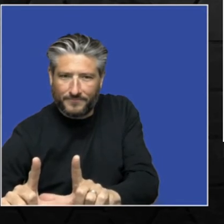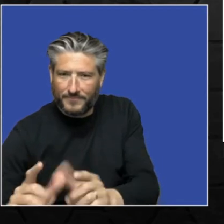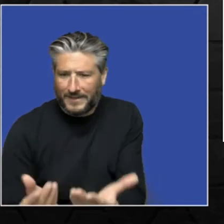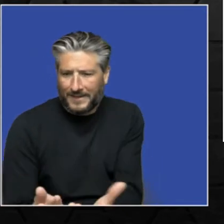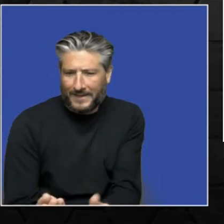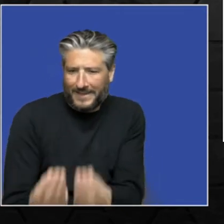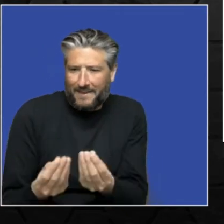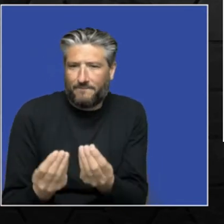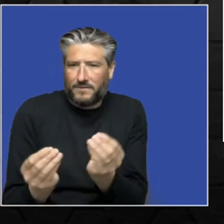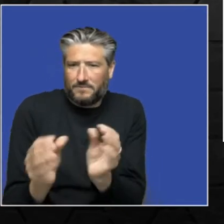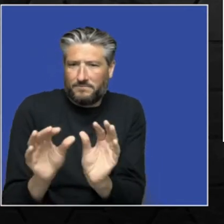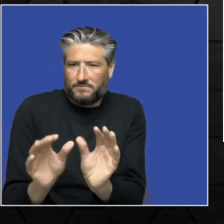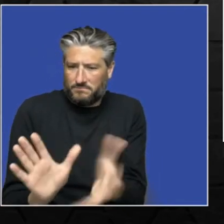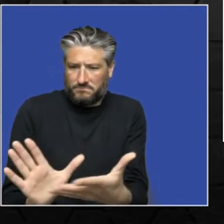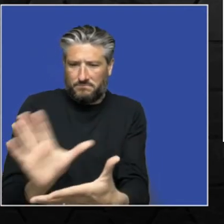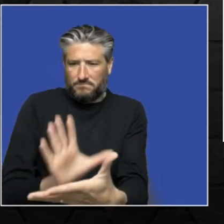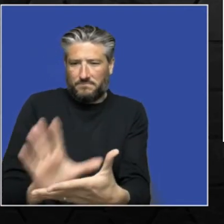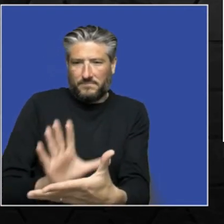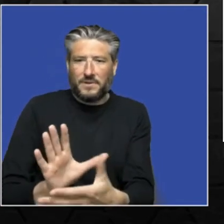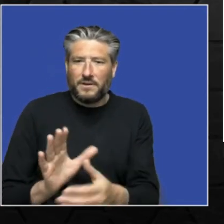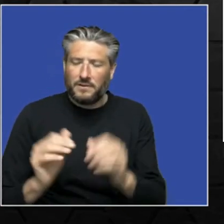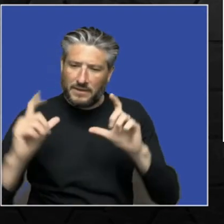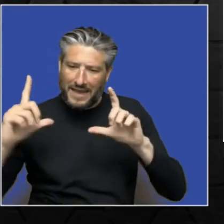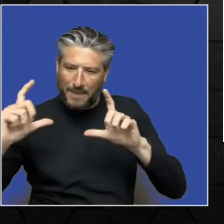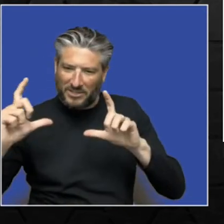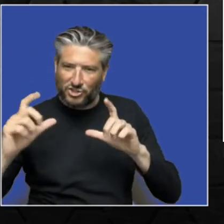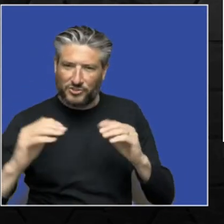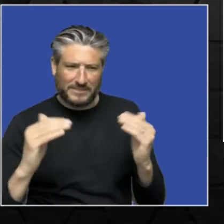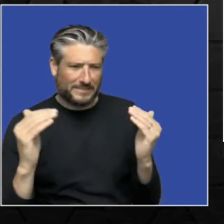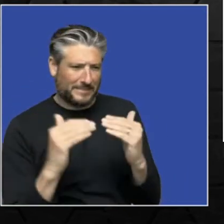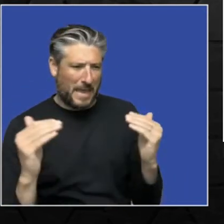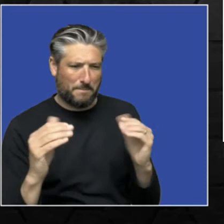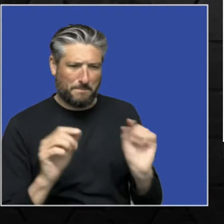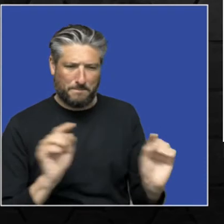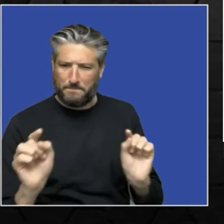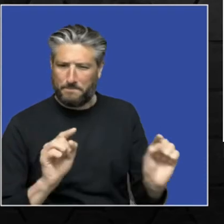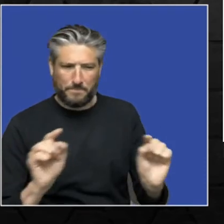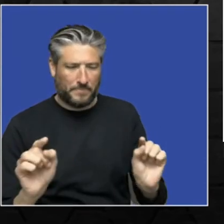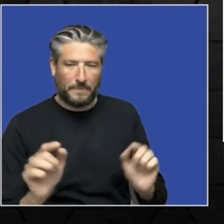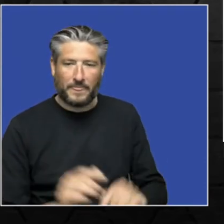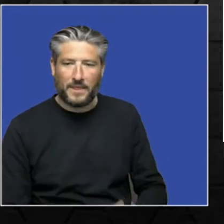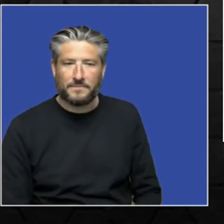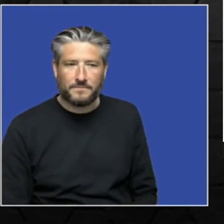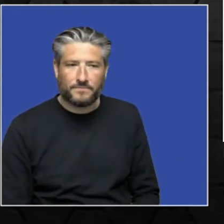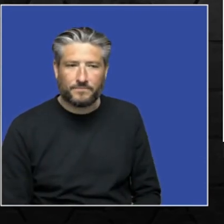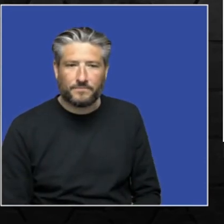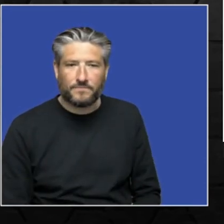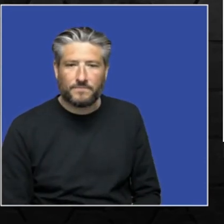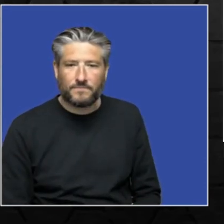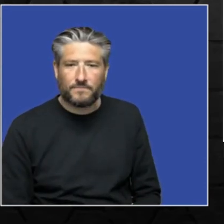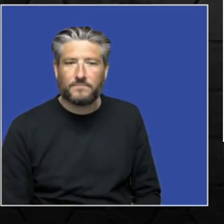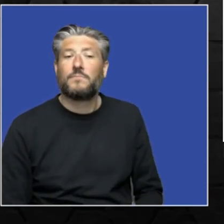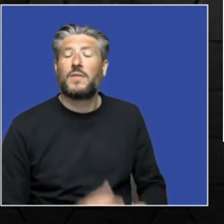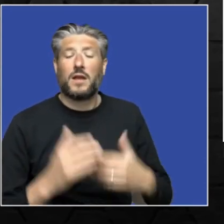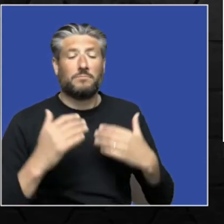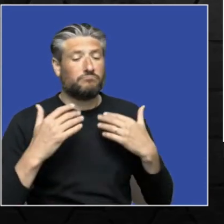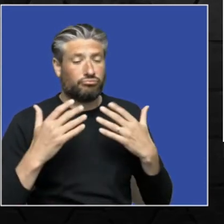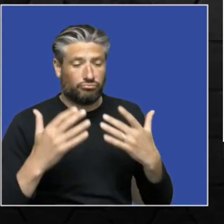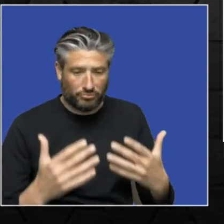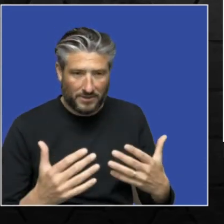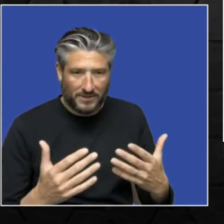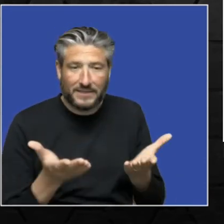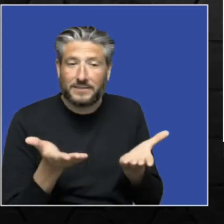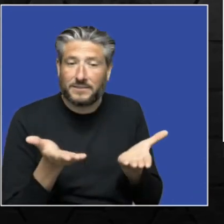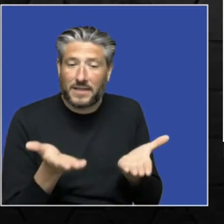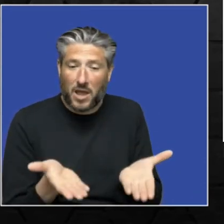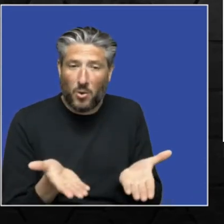So yeah, so you have this challenge image generated, and then out of that you see